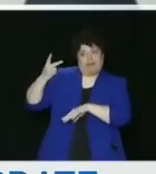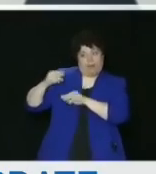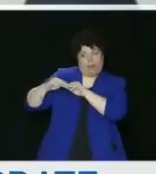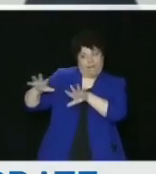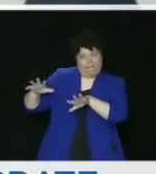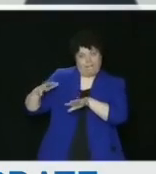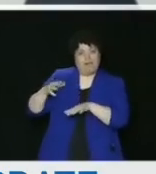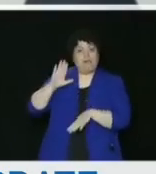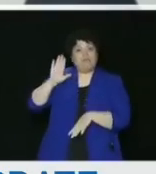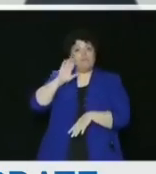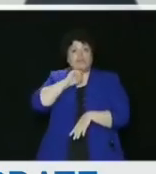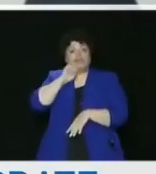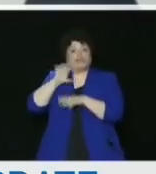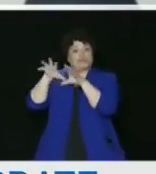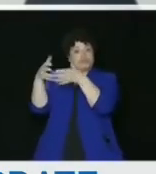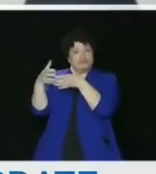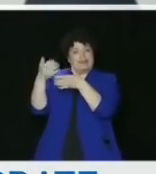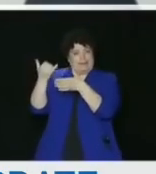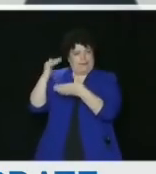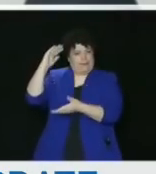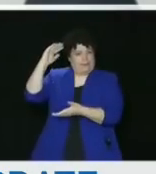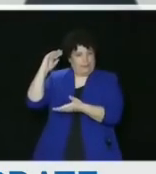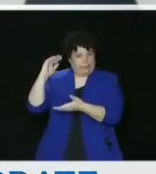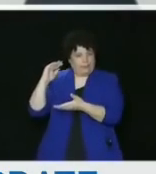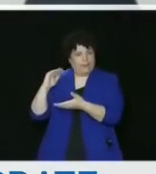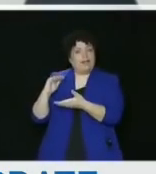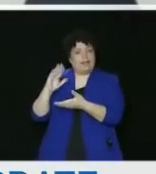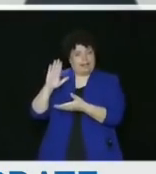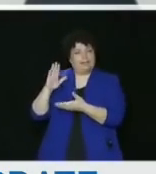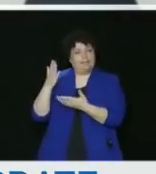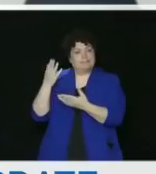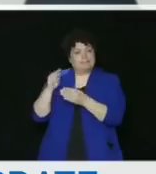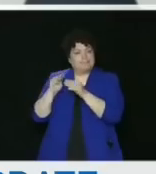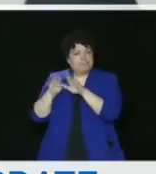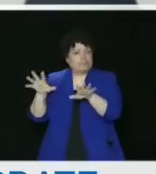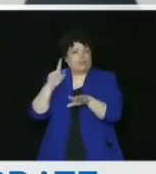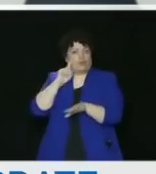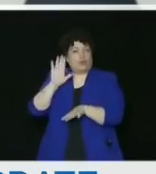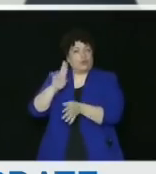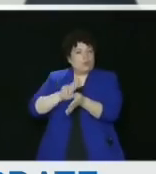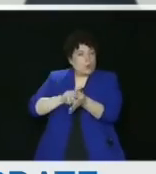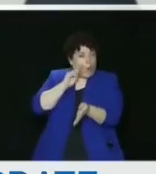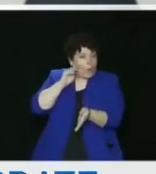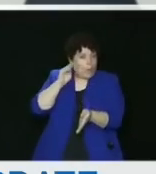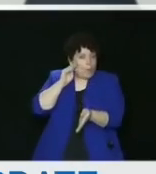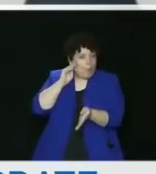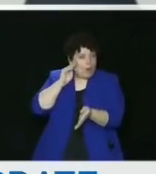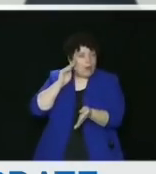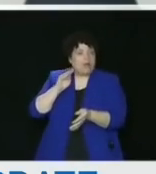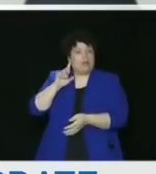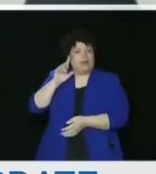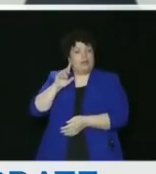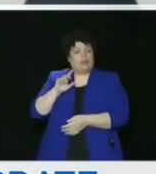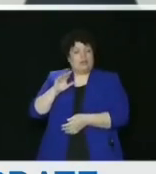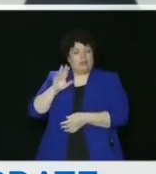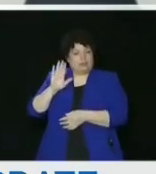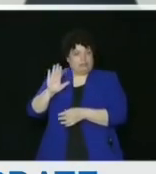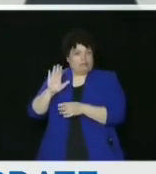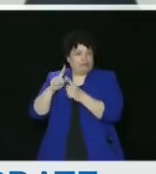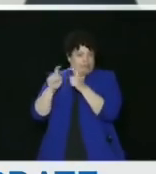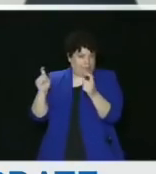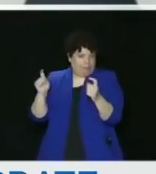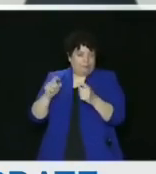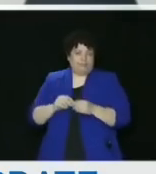there's a decrease in the number of outbreaks in the long-term care homes.